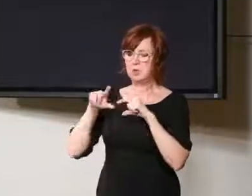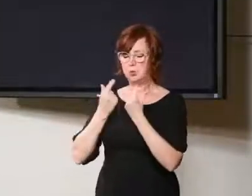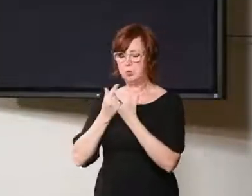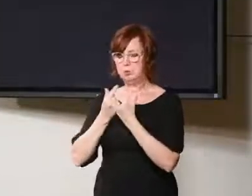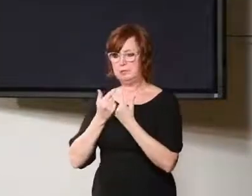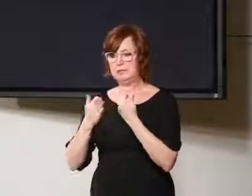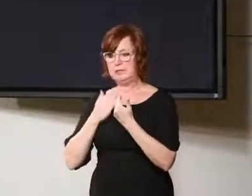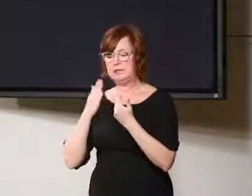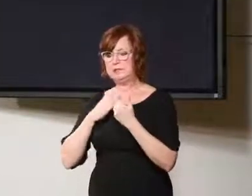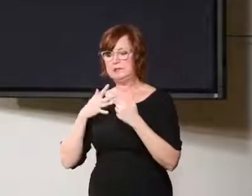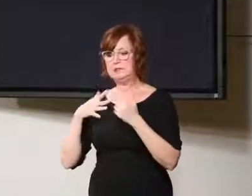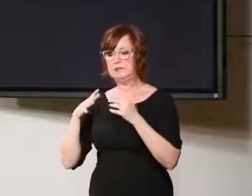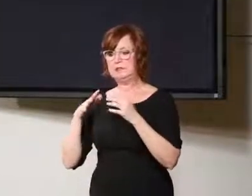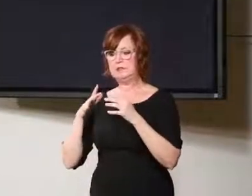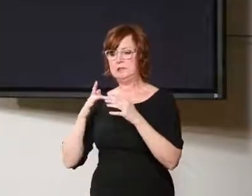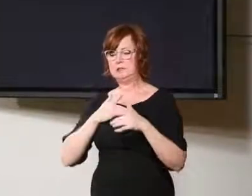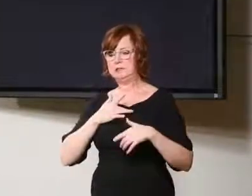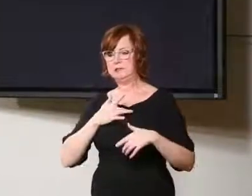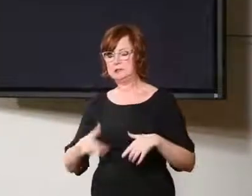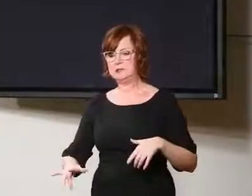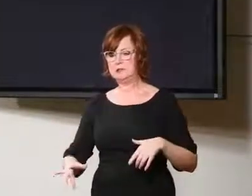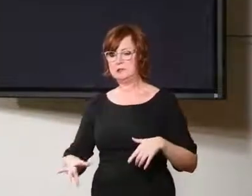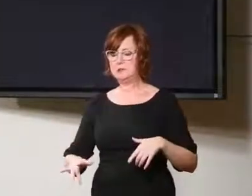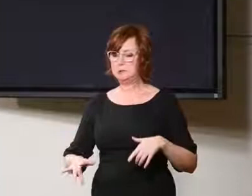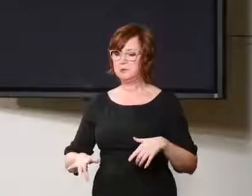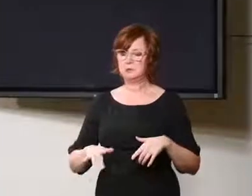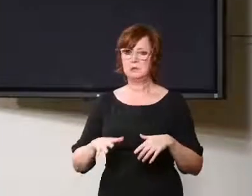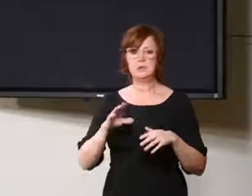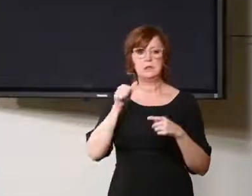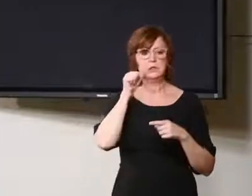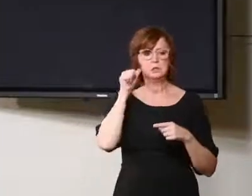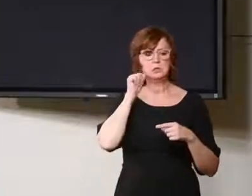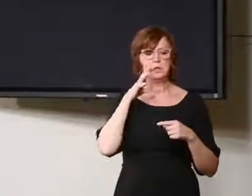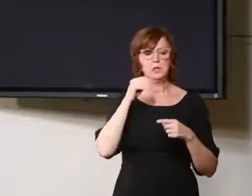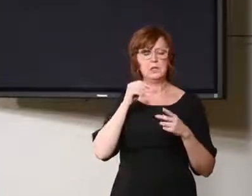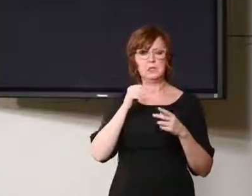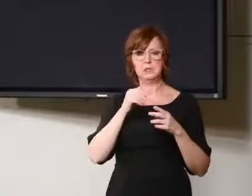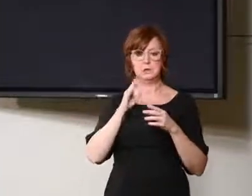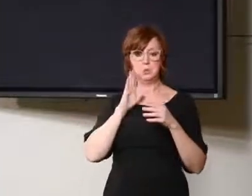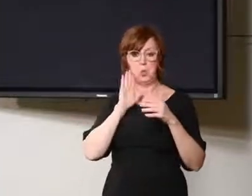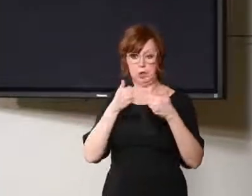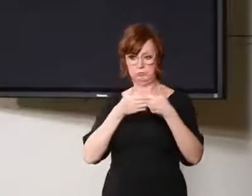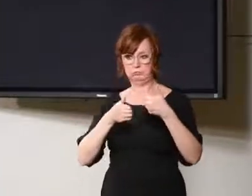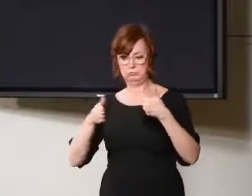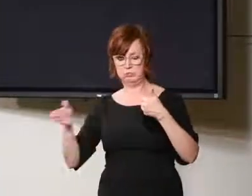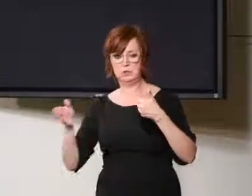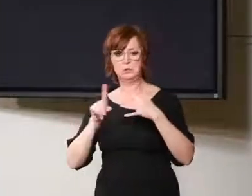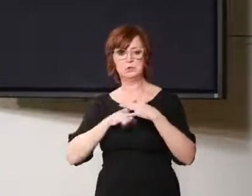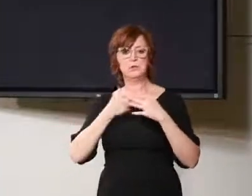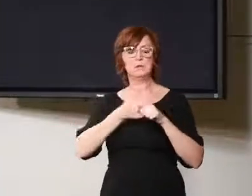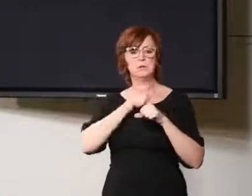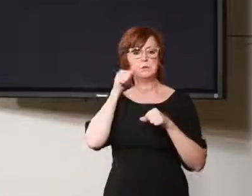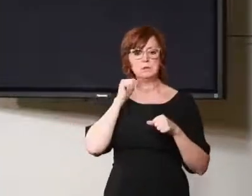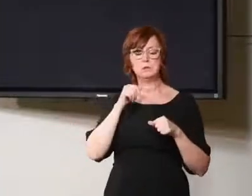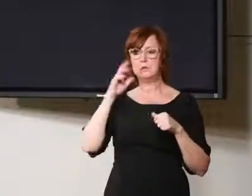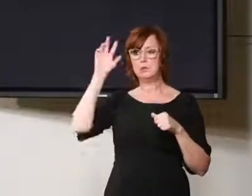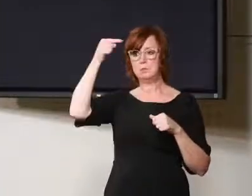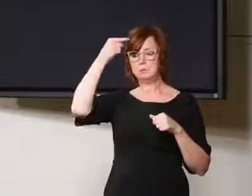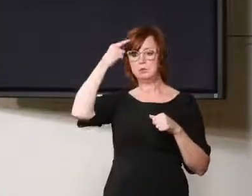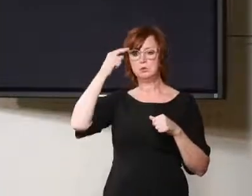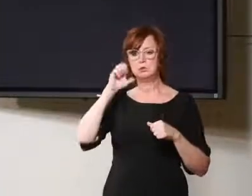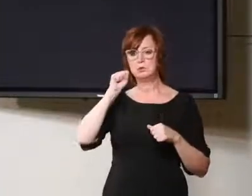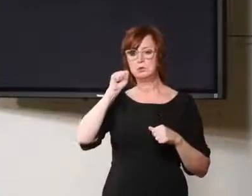and continuing in the days ahead, this Minister of Social Services continues his dialogue with ensuring that we are doing what we can